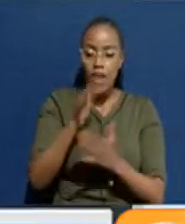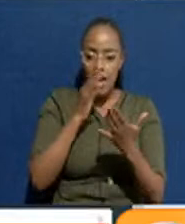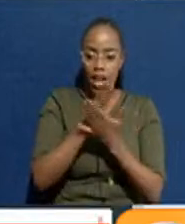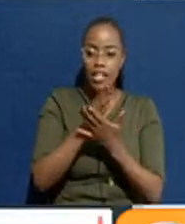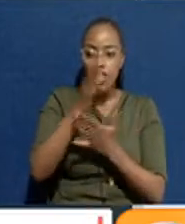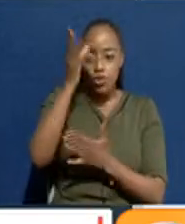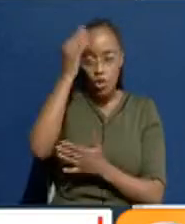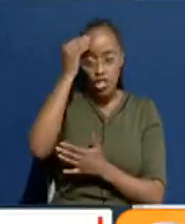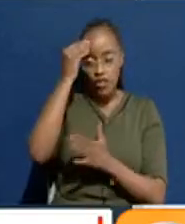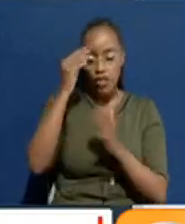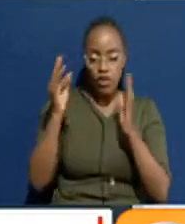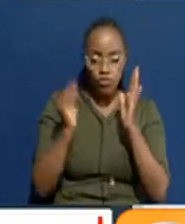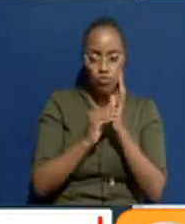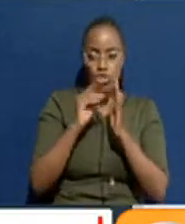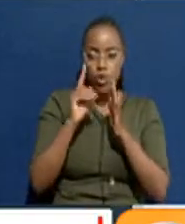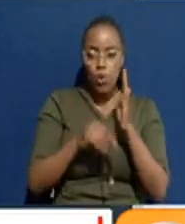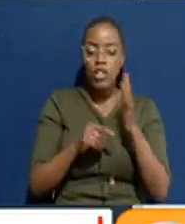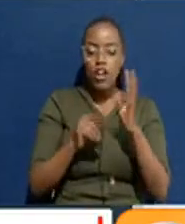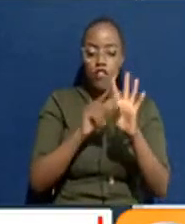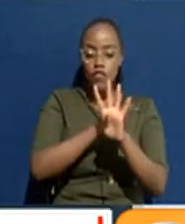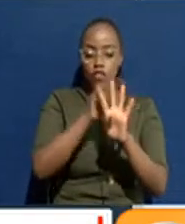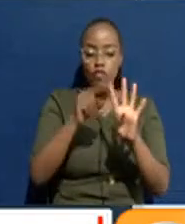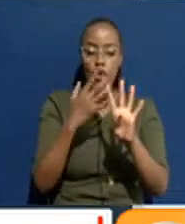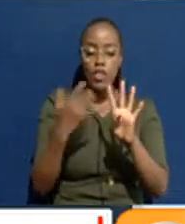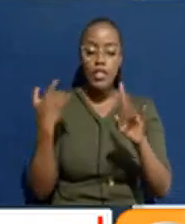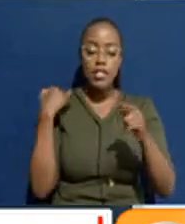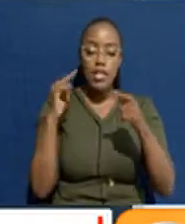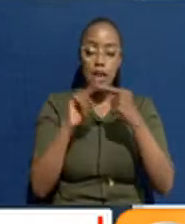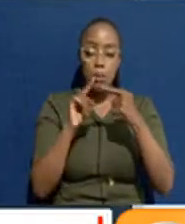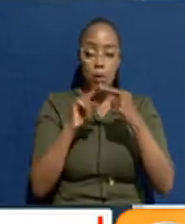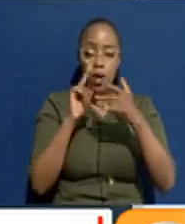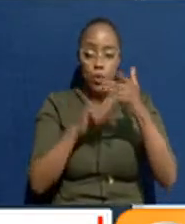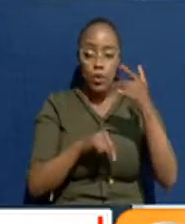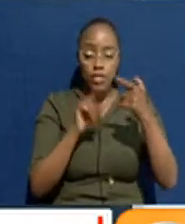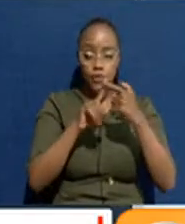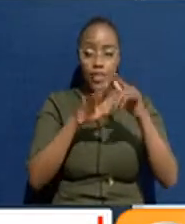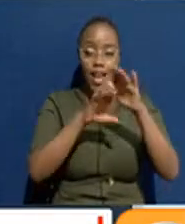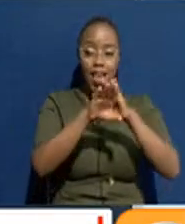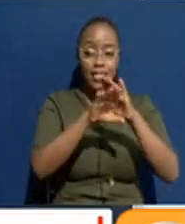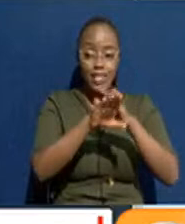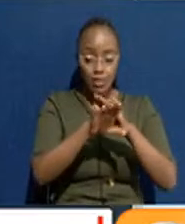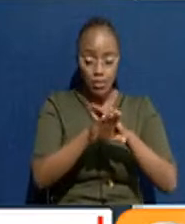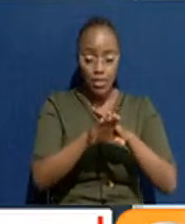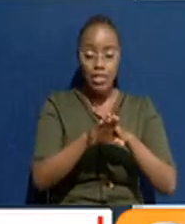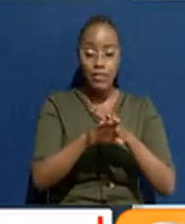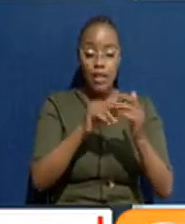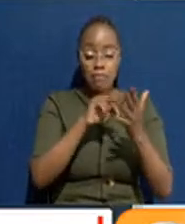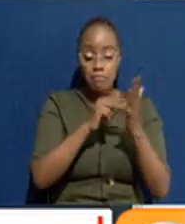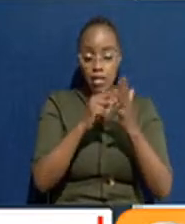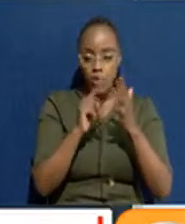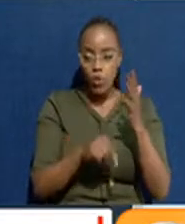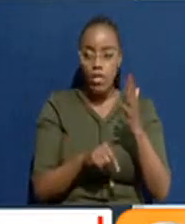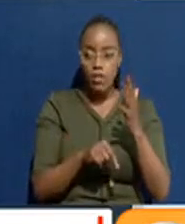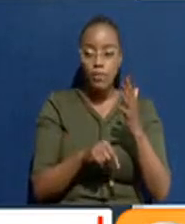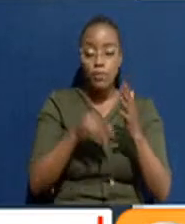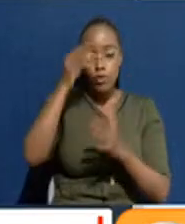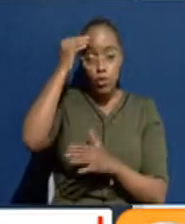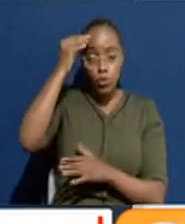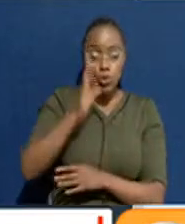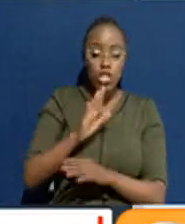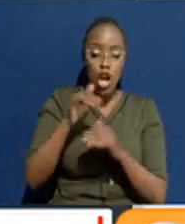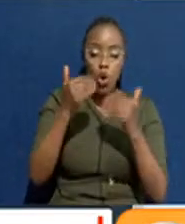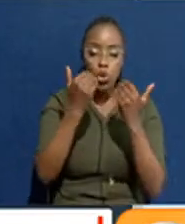education encompasses four things. One of them is accessibility. This means that students